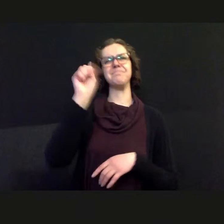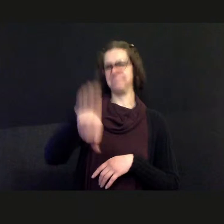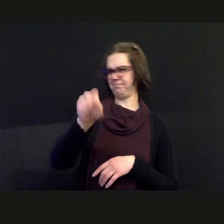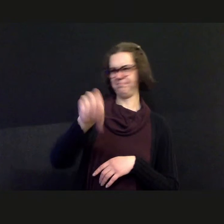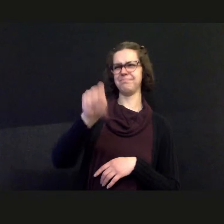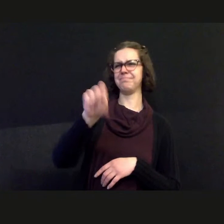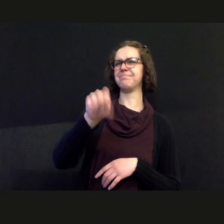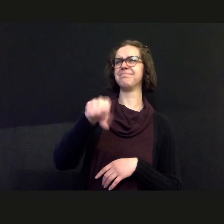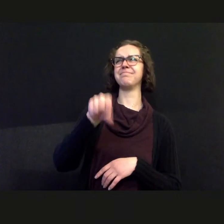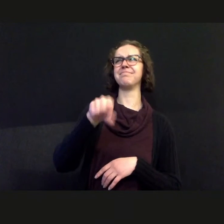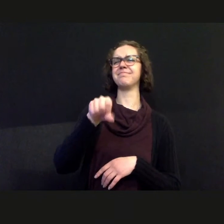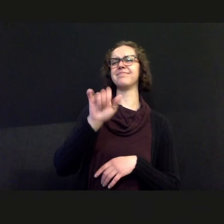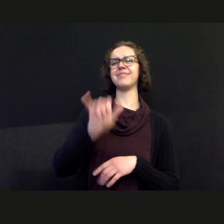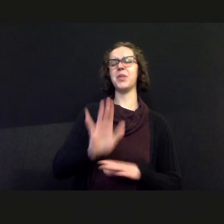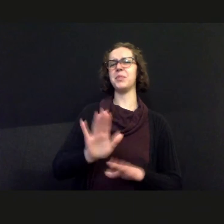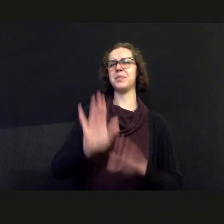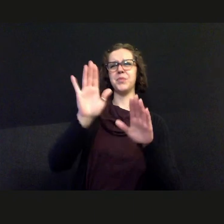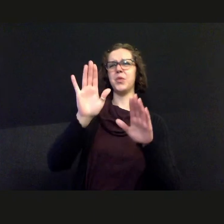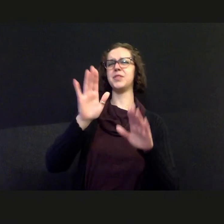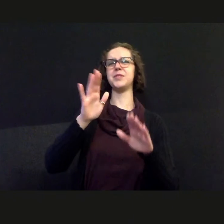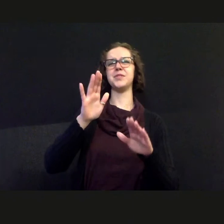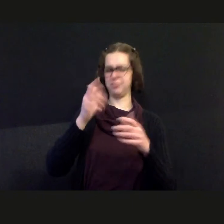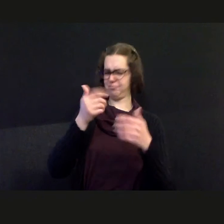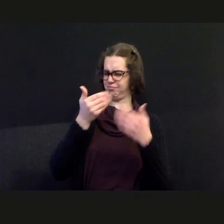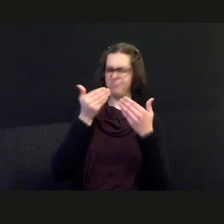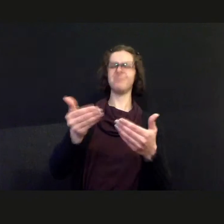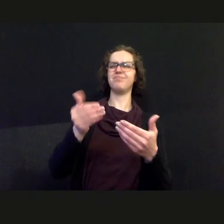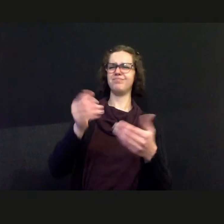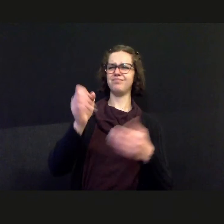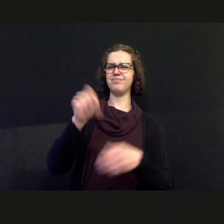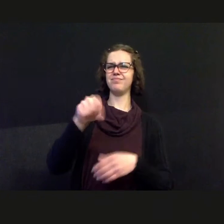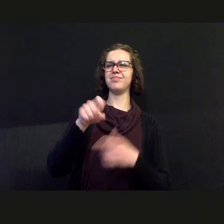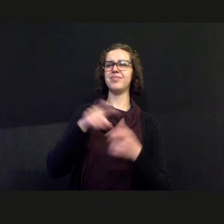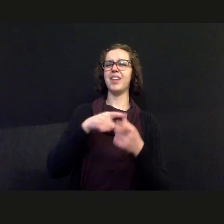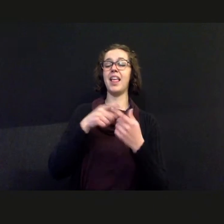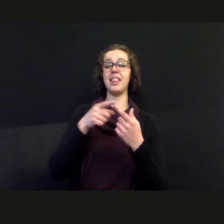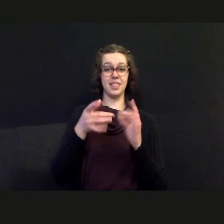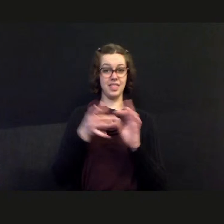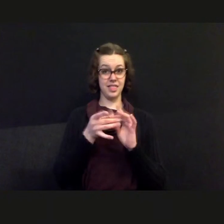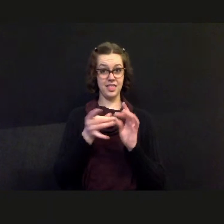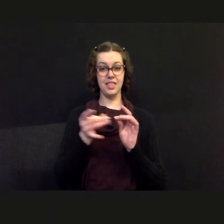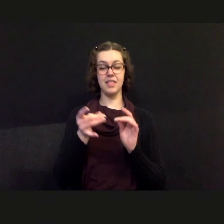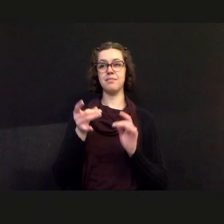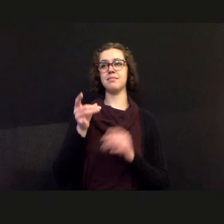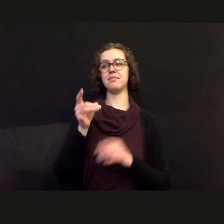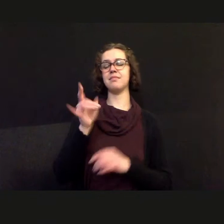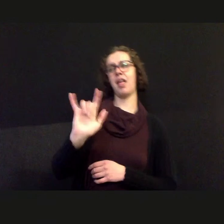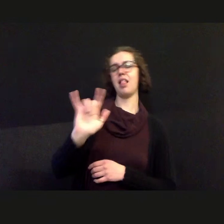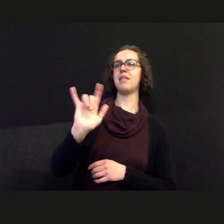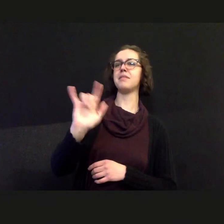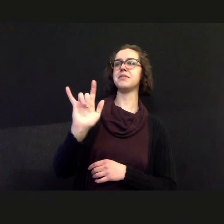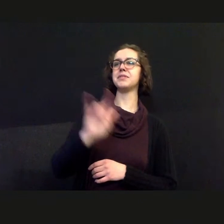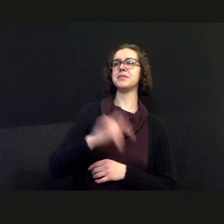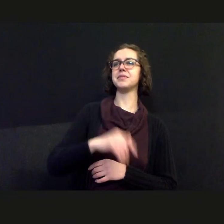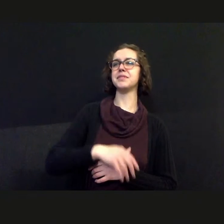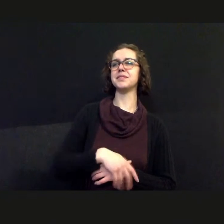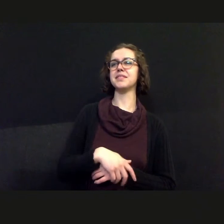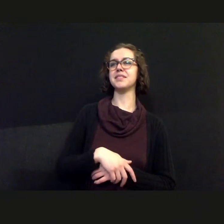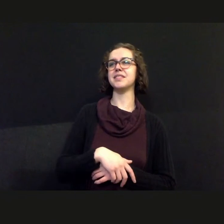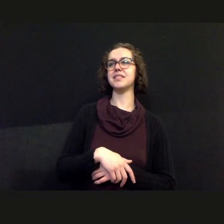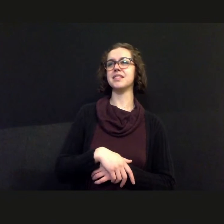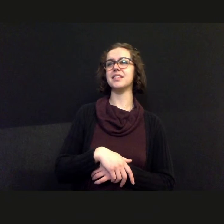absolutely, that would be great. You have my green light. And then her parting shots were, I love you.